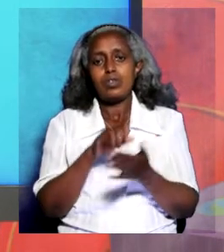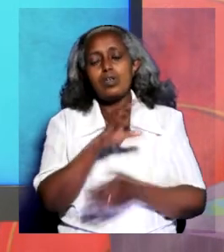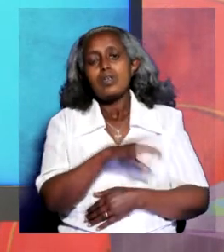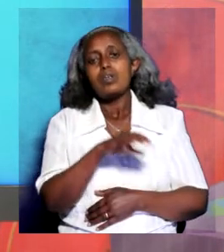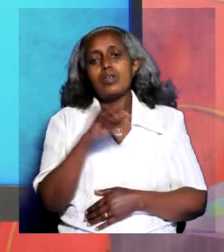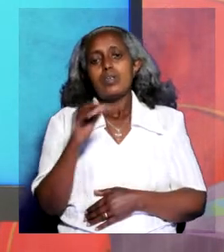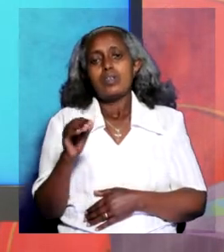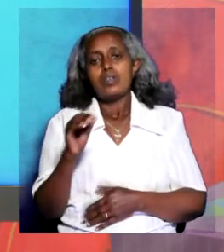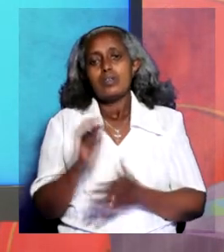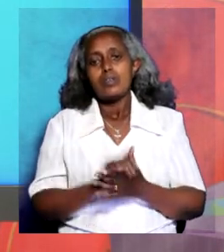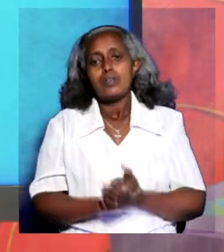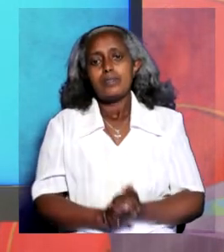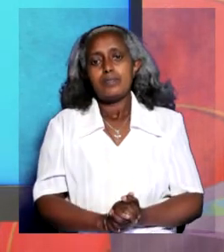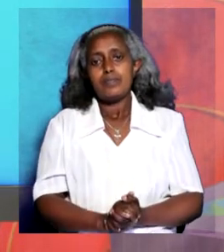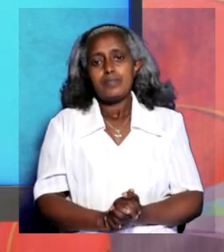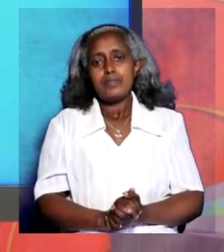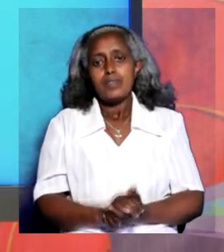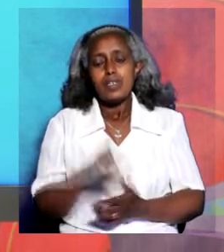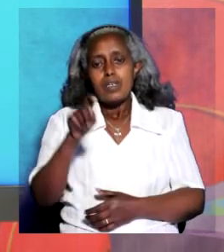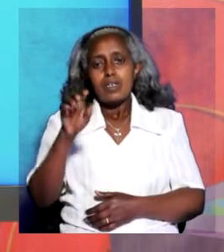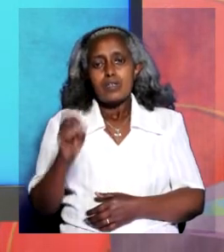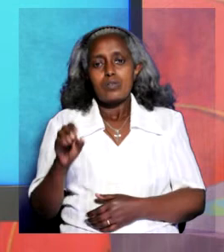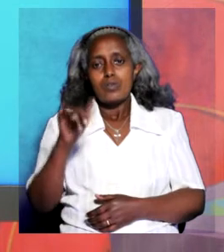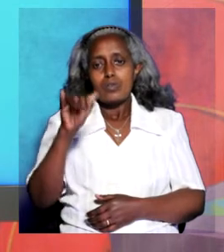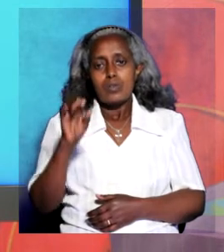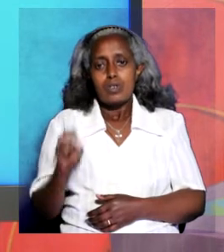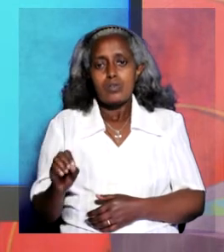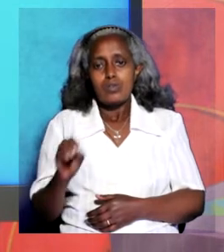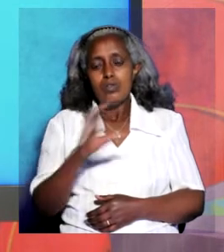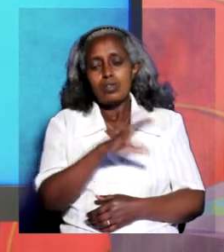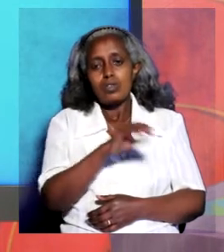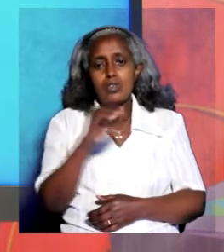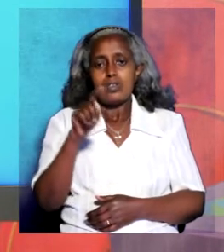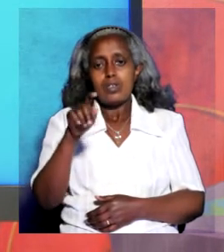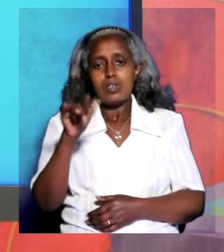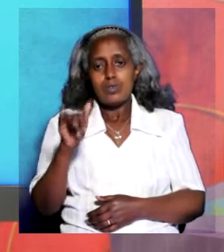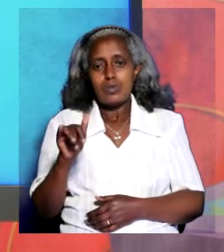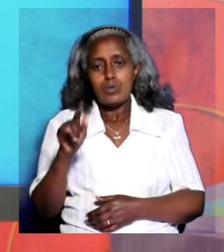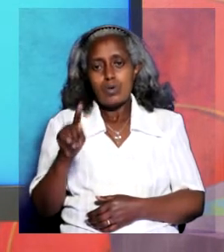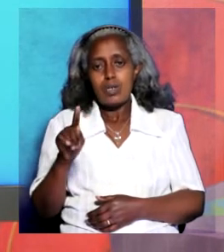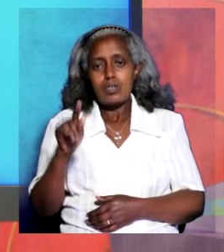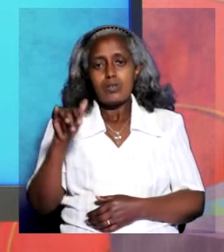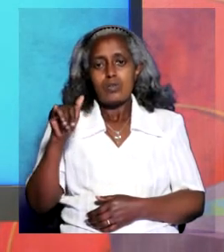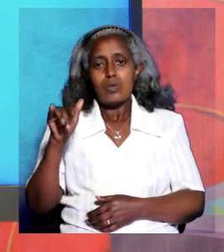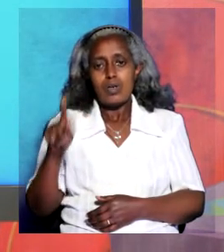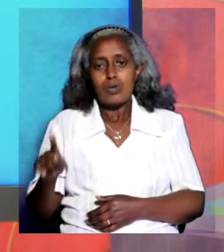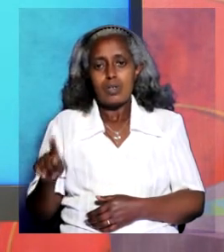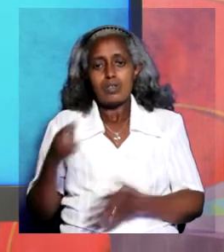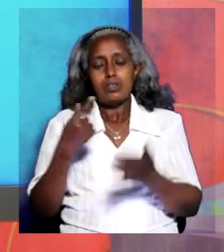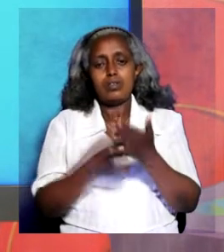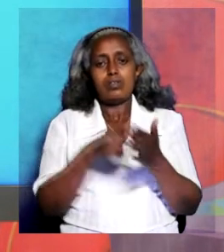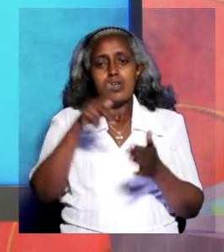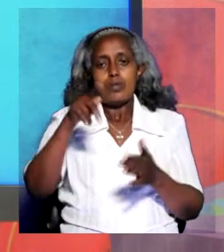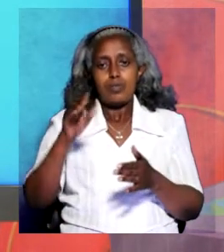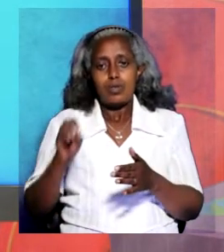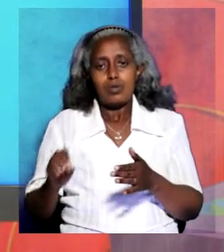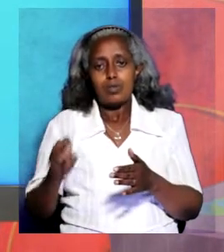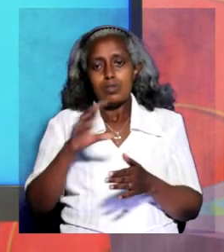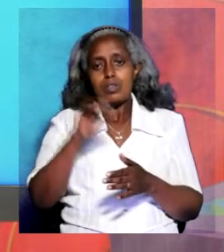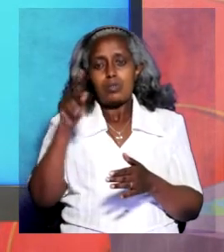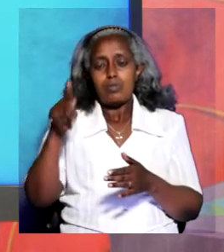and x naught, y naught, and x1, y1. Let's assume this be p naught and this be